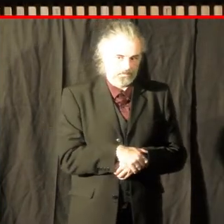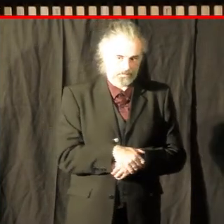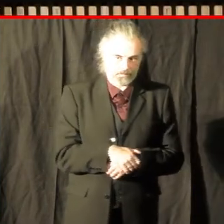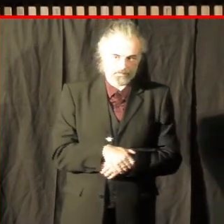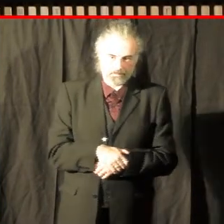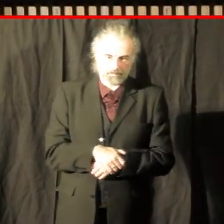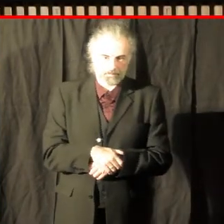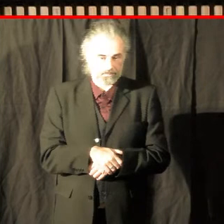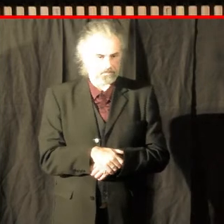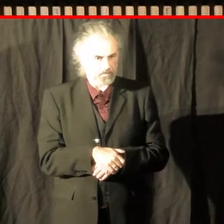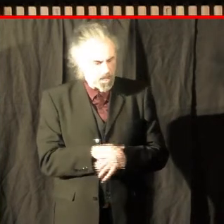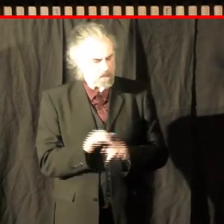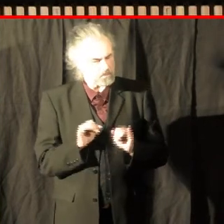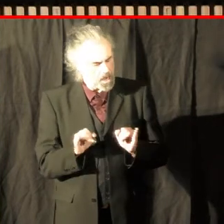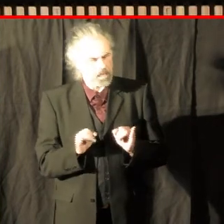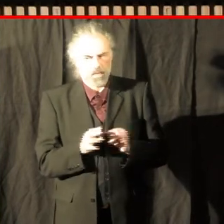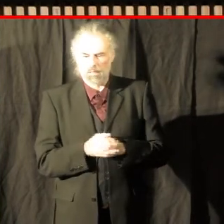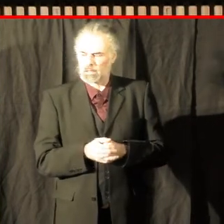Bad?